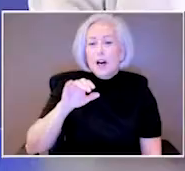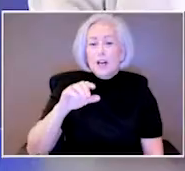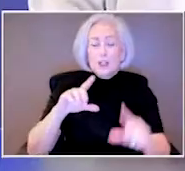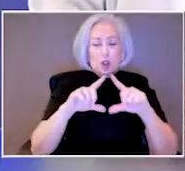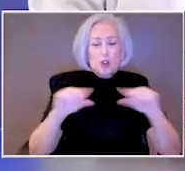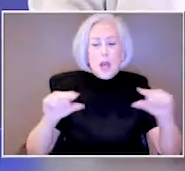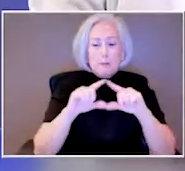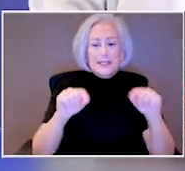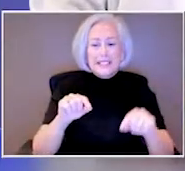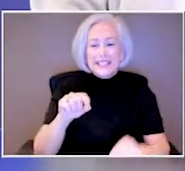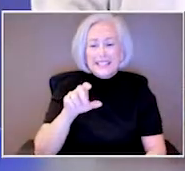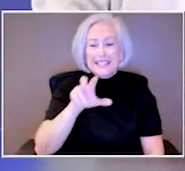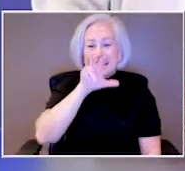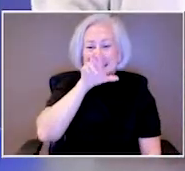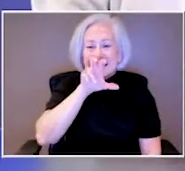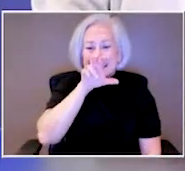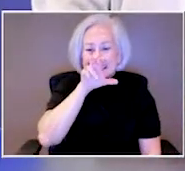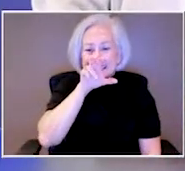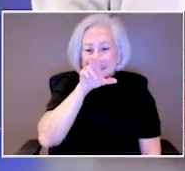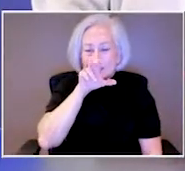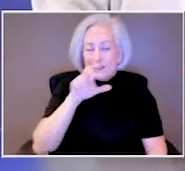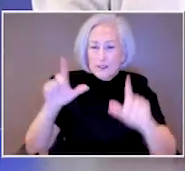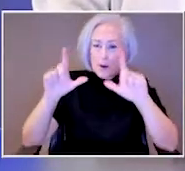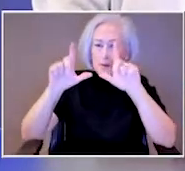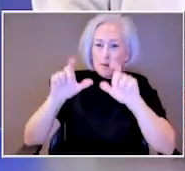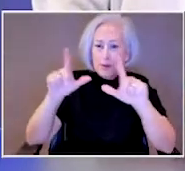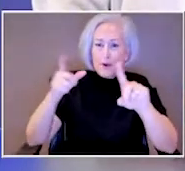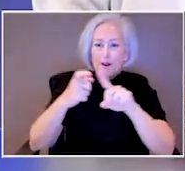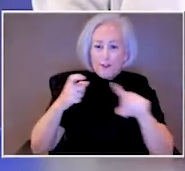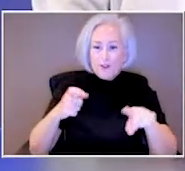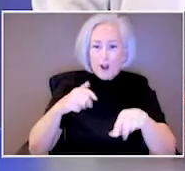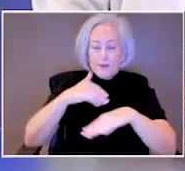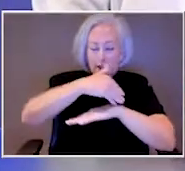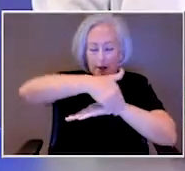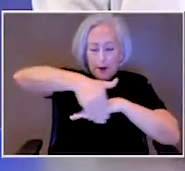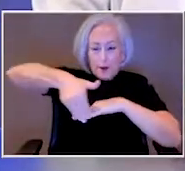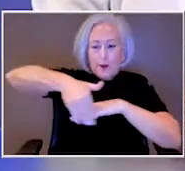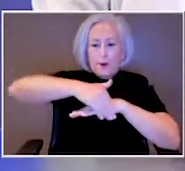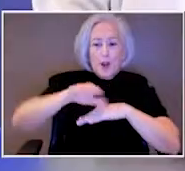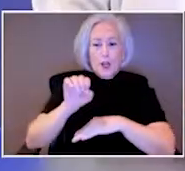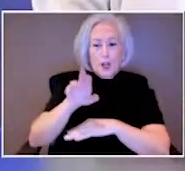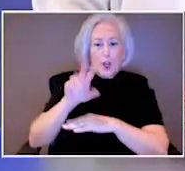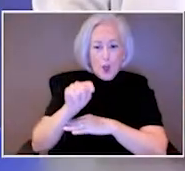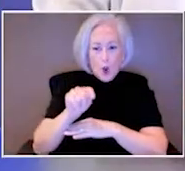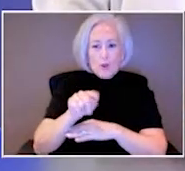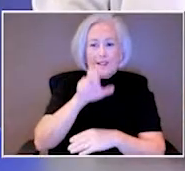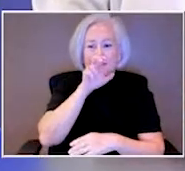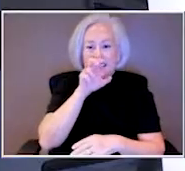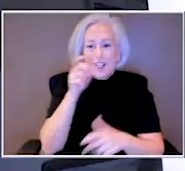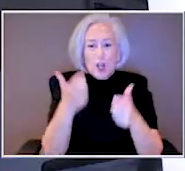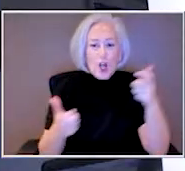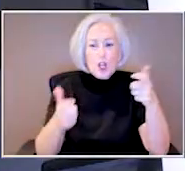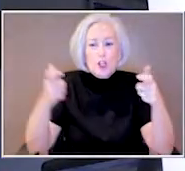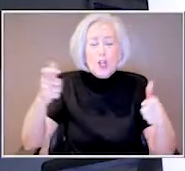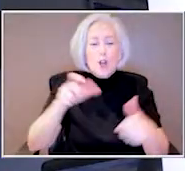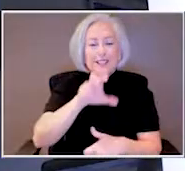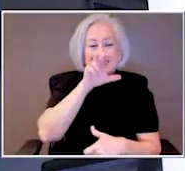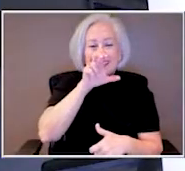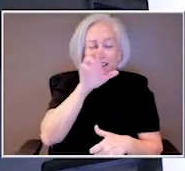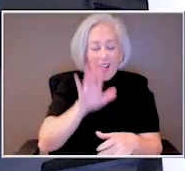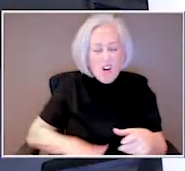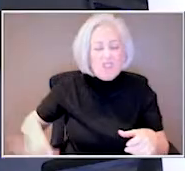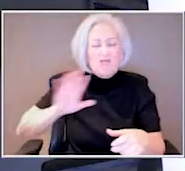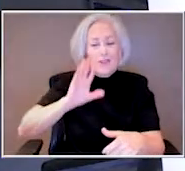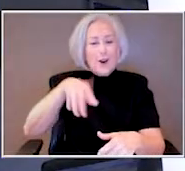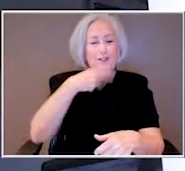off the coast of Japan, but it's a stellar sea eagle. It's the largest eagle in the world. Wow. Yeah. So